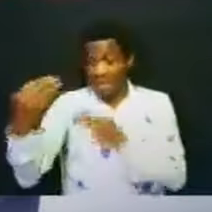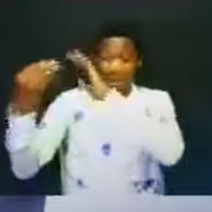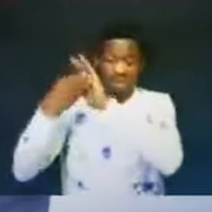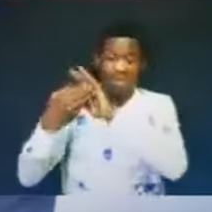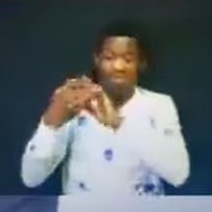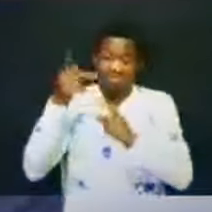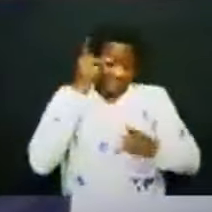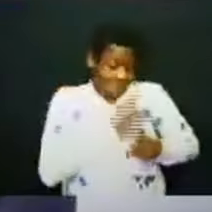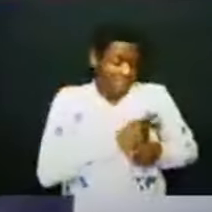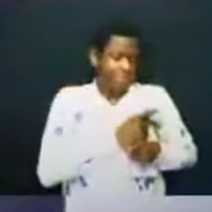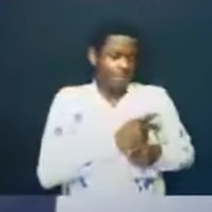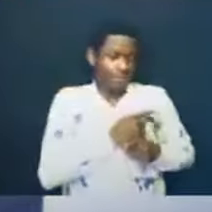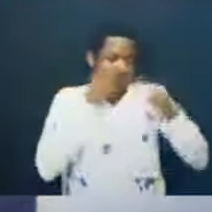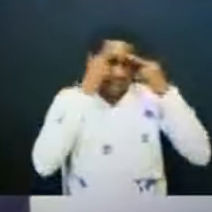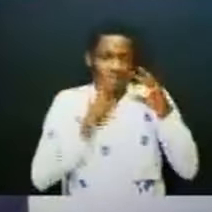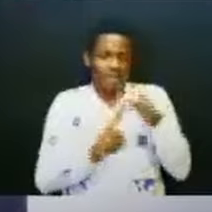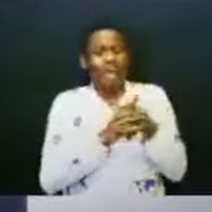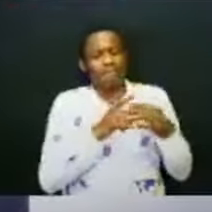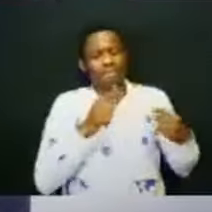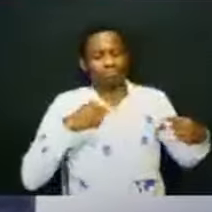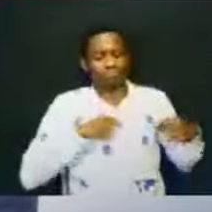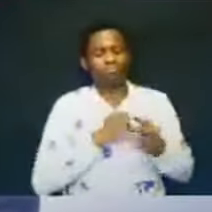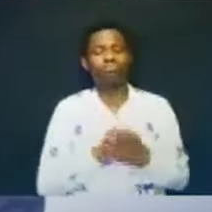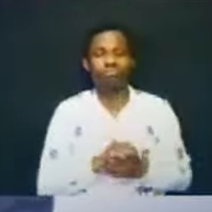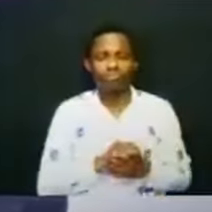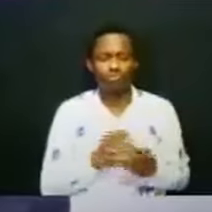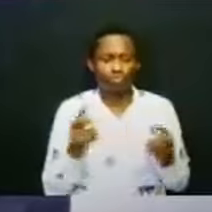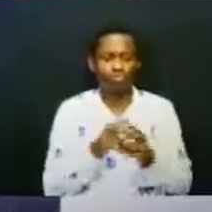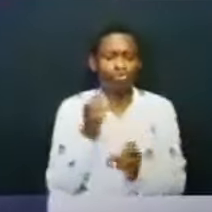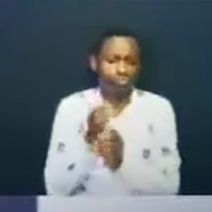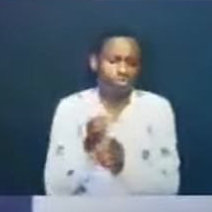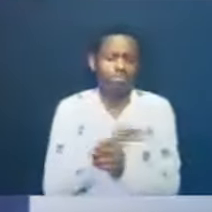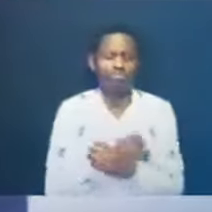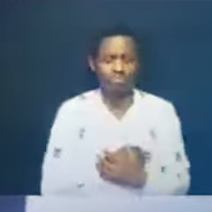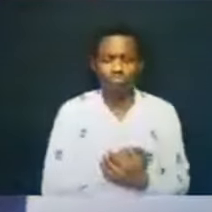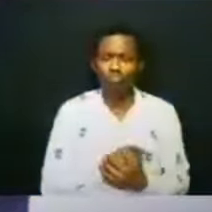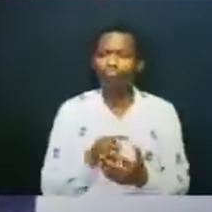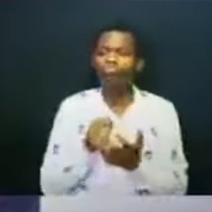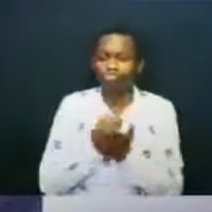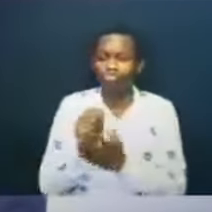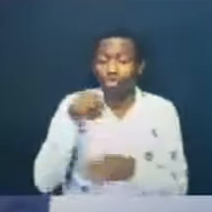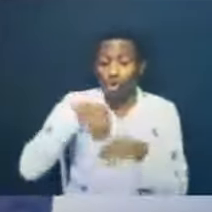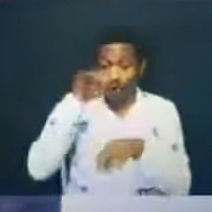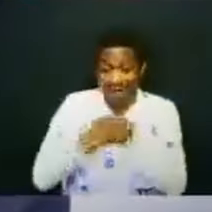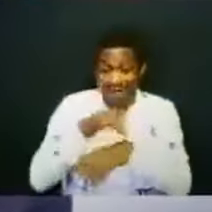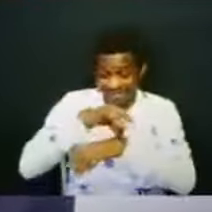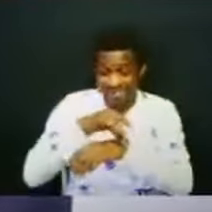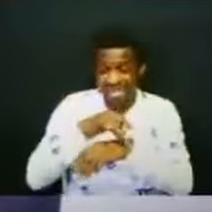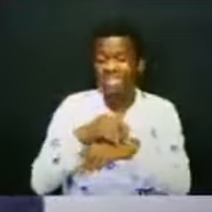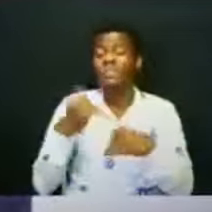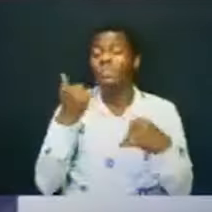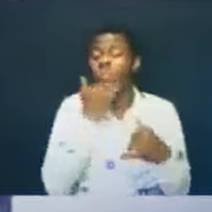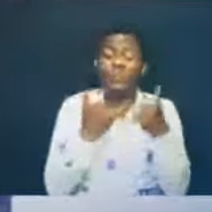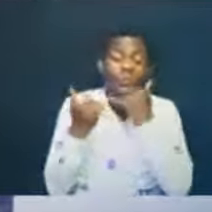so nebe as long as we are on this planet, see as I see sui offenses will come. When be aso sintidu ato emma. Things that you